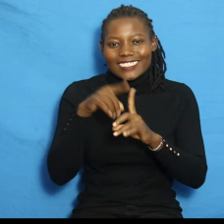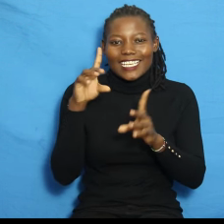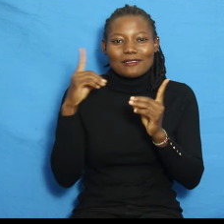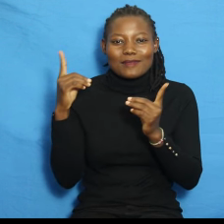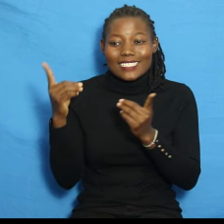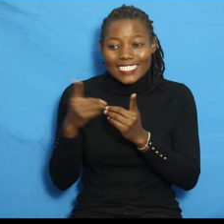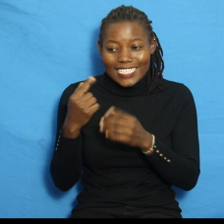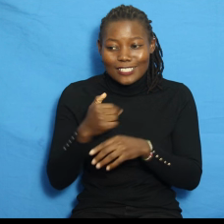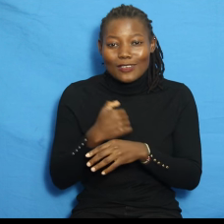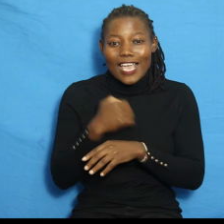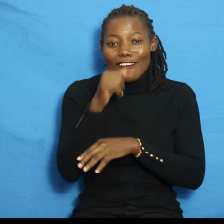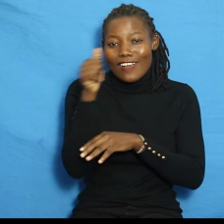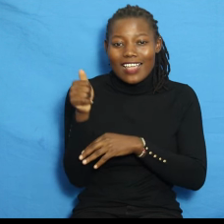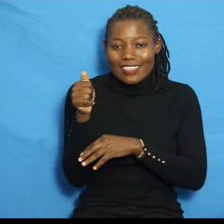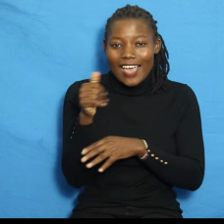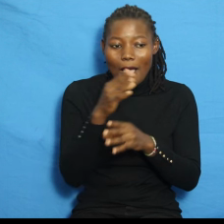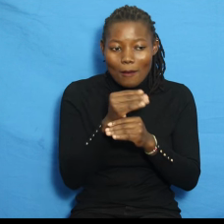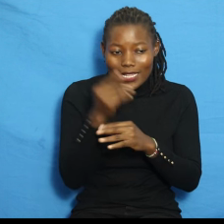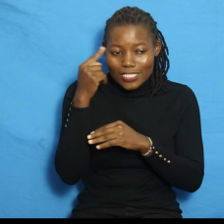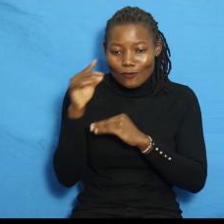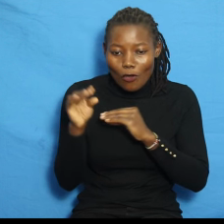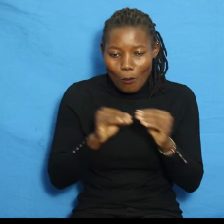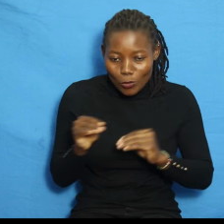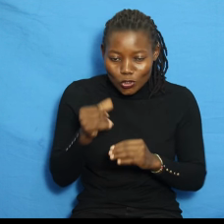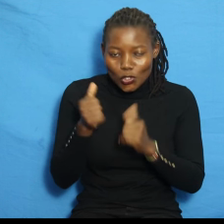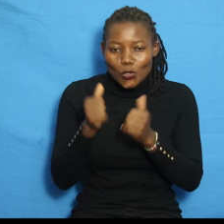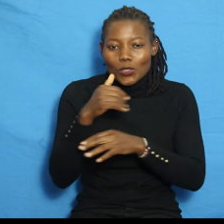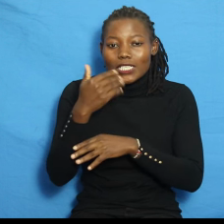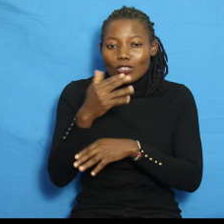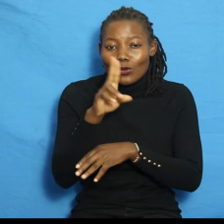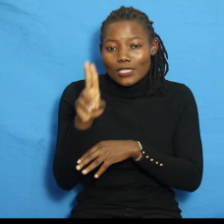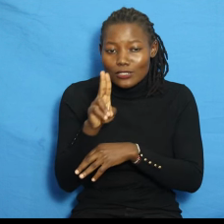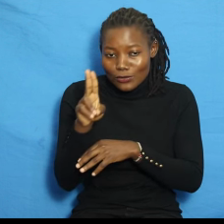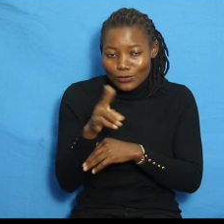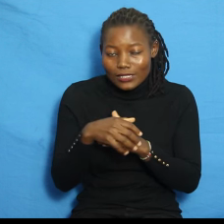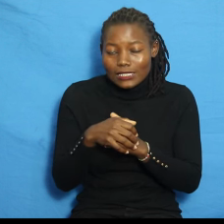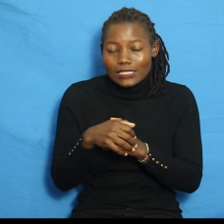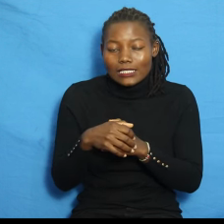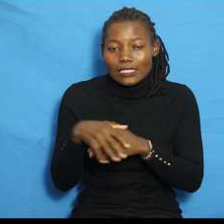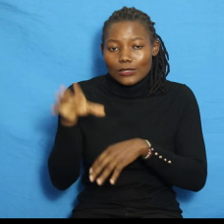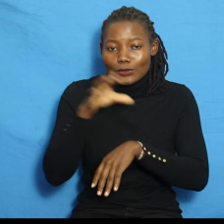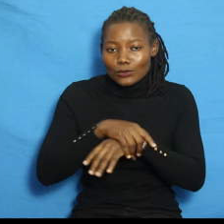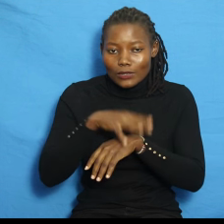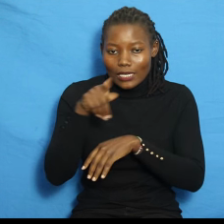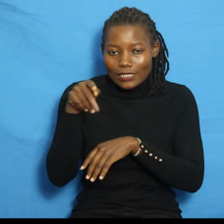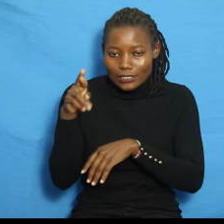There are those equations of motion that that are normally used in analyzing projectile motion.